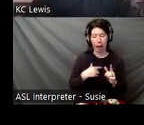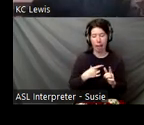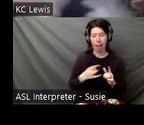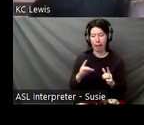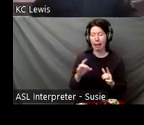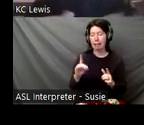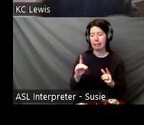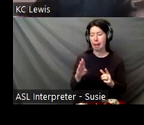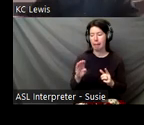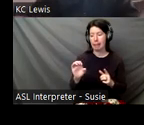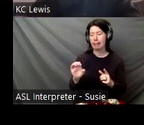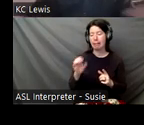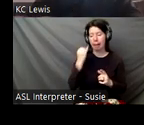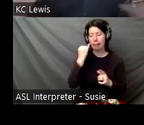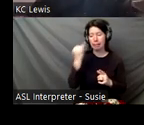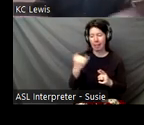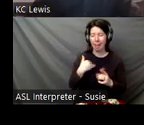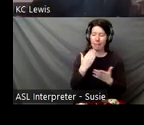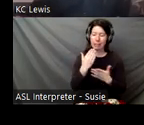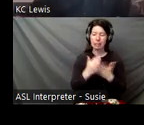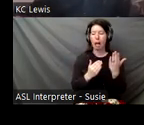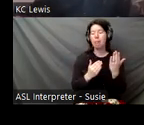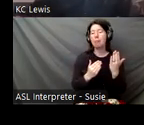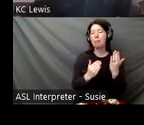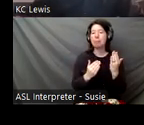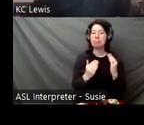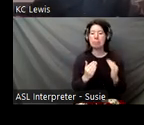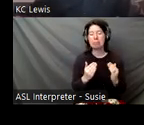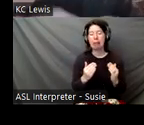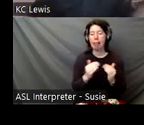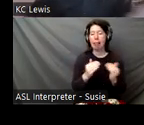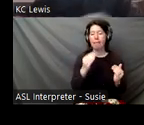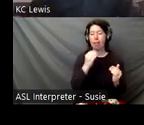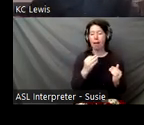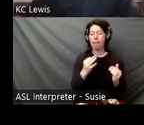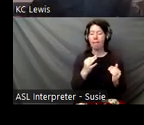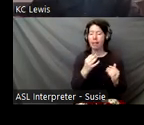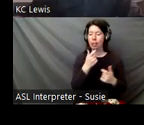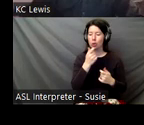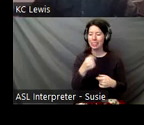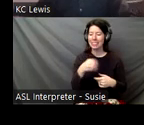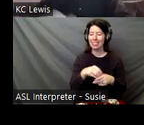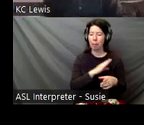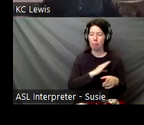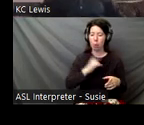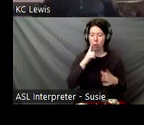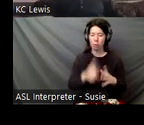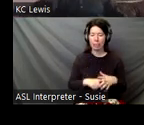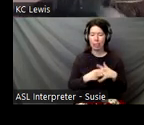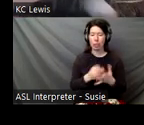of threshold of saying, you know, we need some level of interest within the board to initiate sort of the discussion.